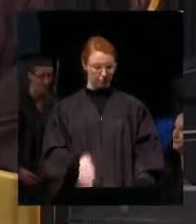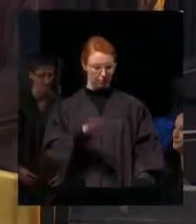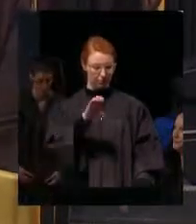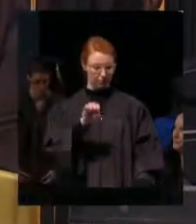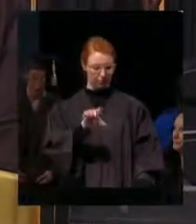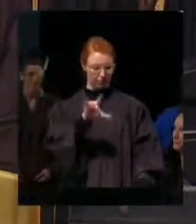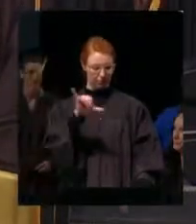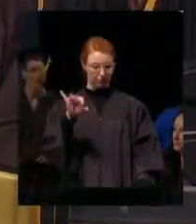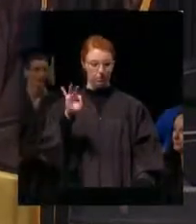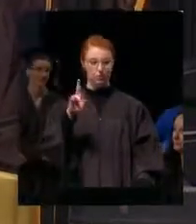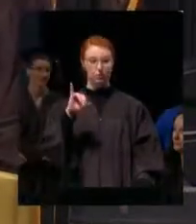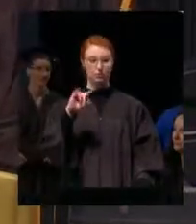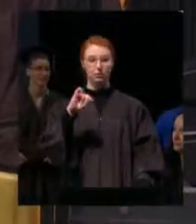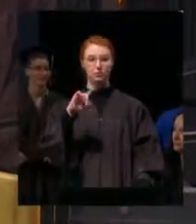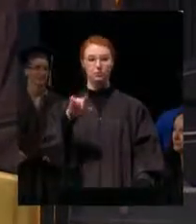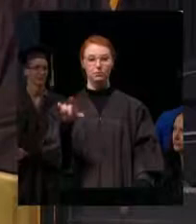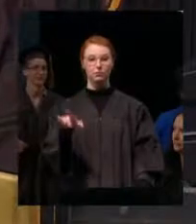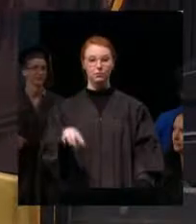Celie Fritz.